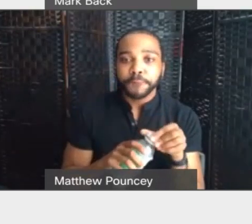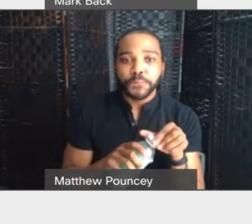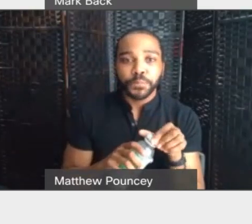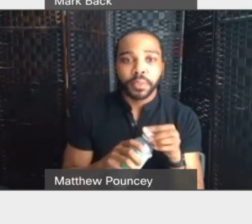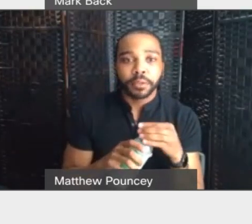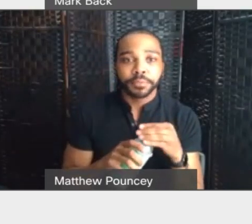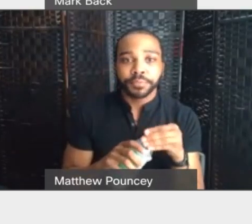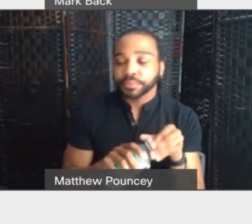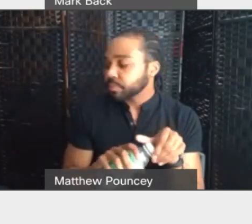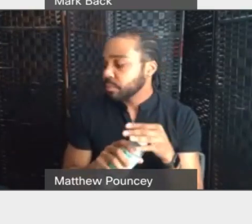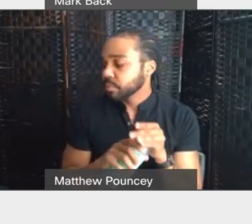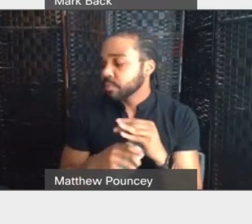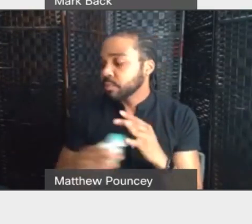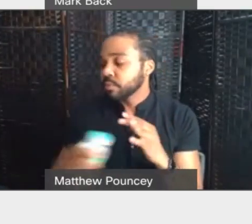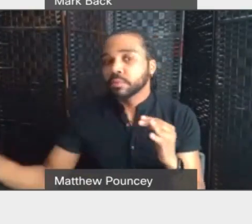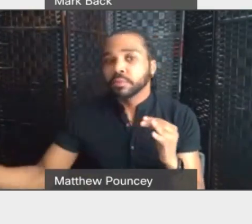Oh, and I do see,